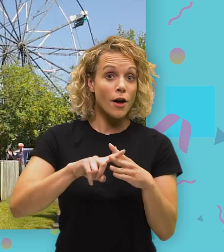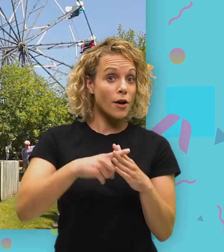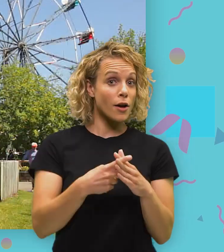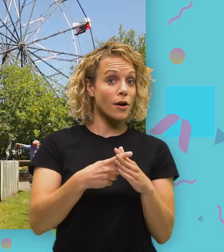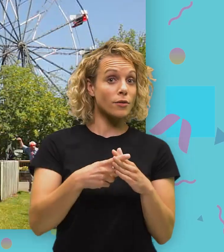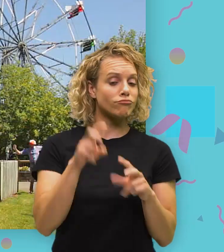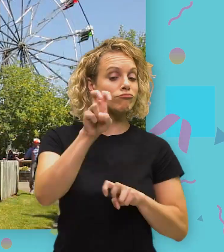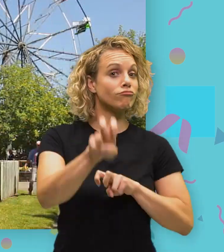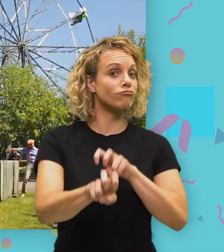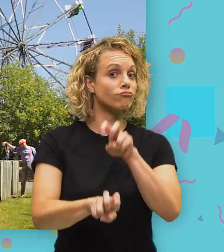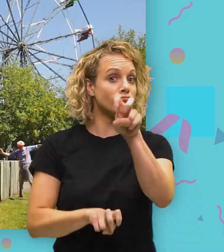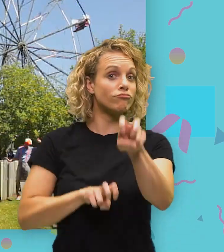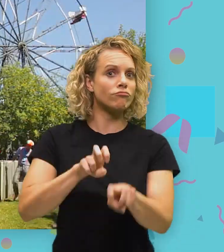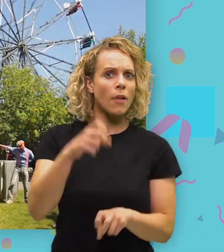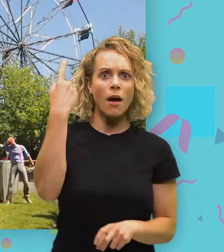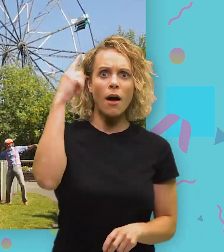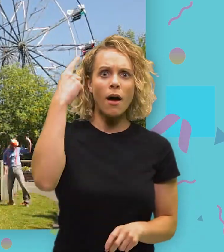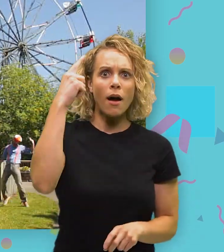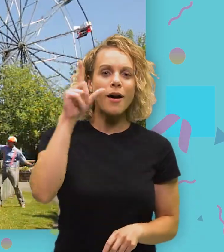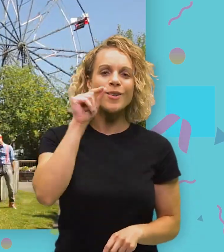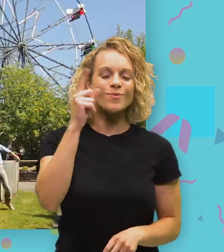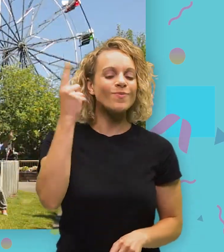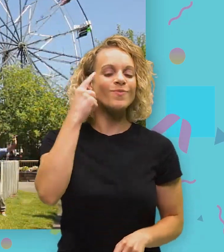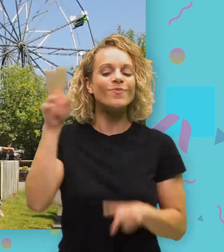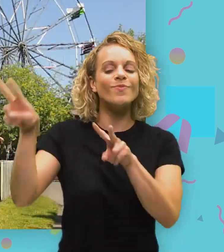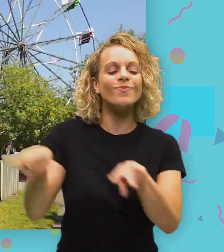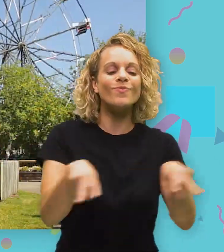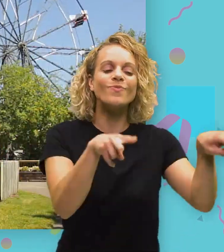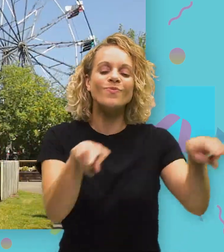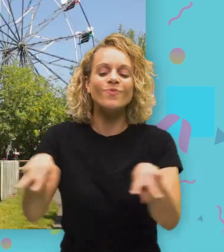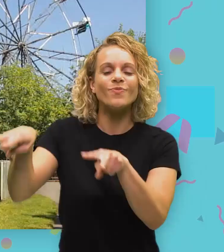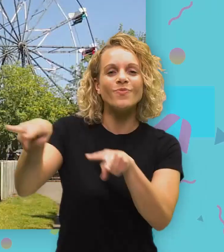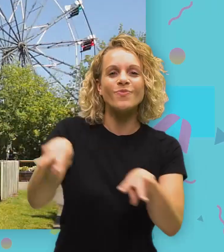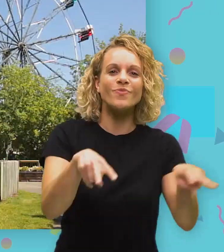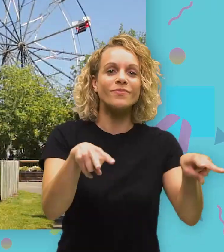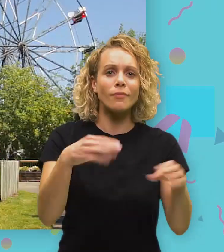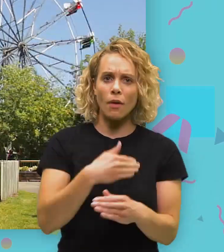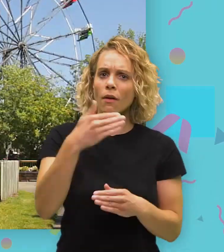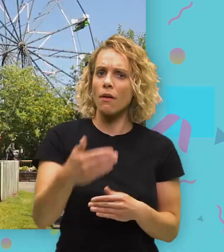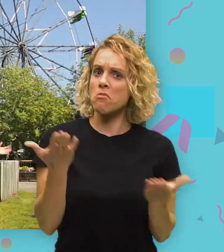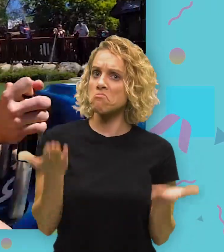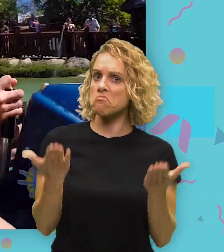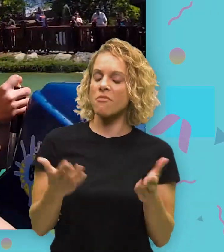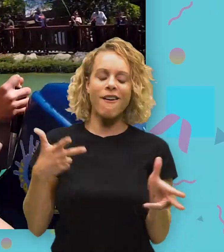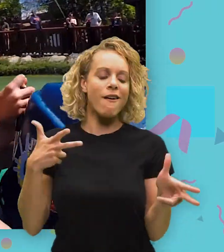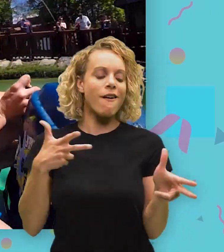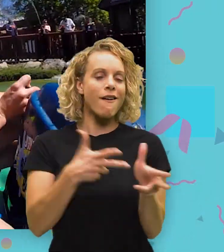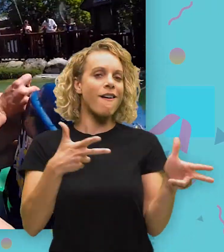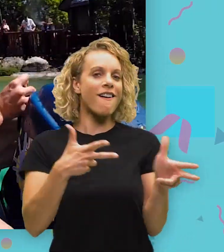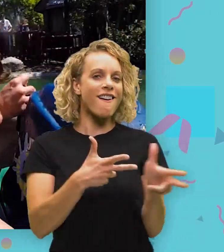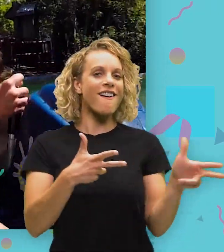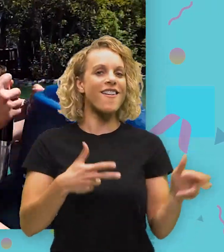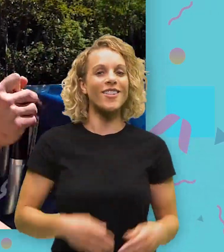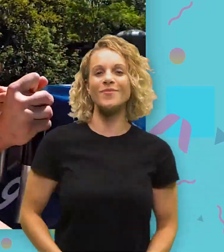We should start with Ferris wheel so we can get a bird's eye view. Then maybe we'll go